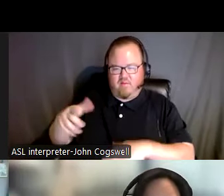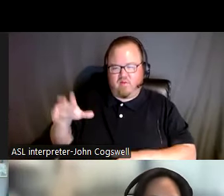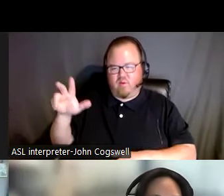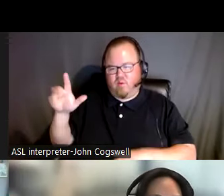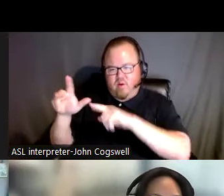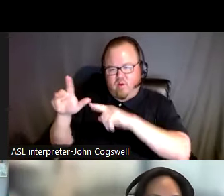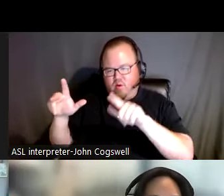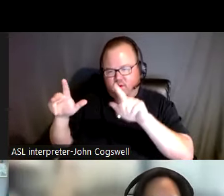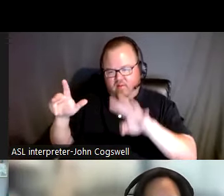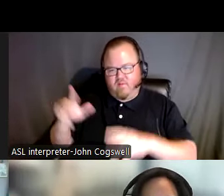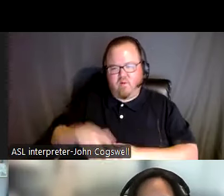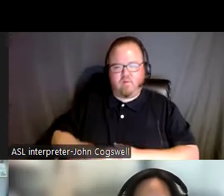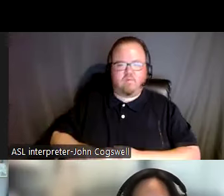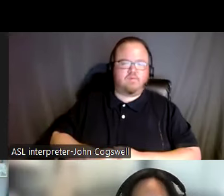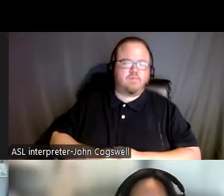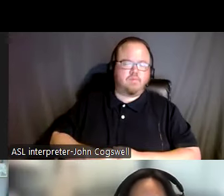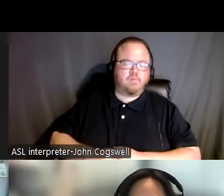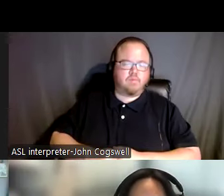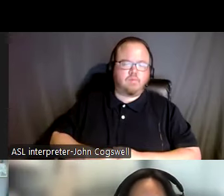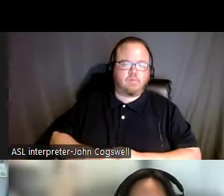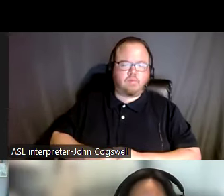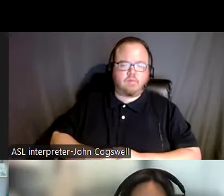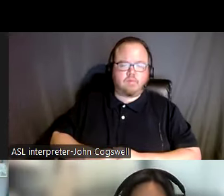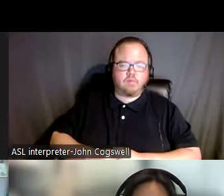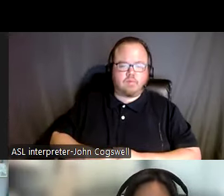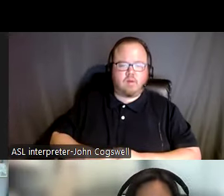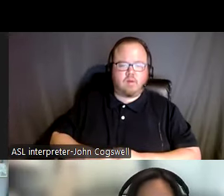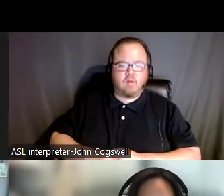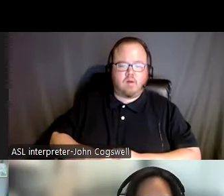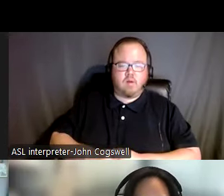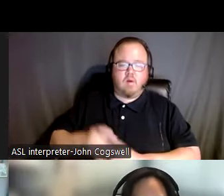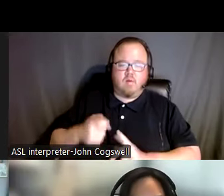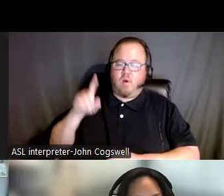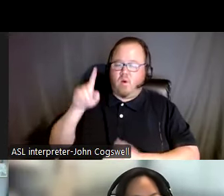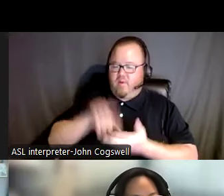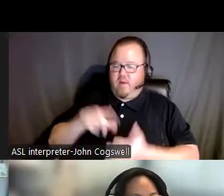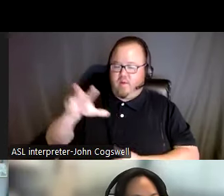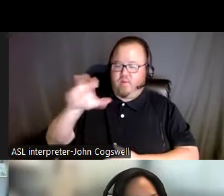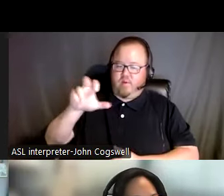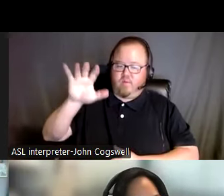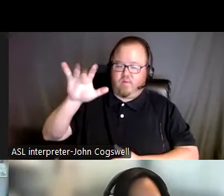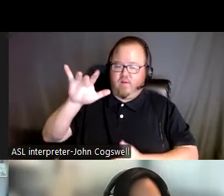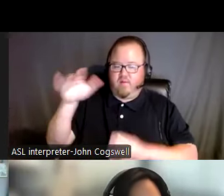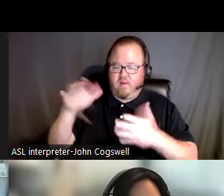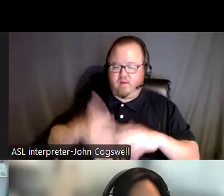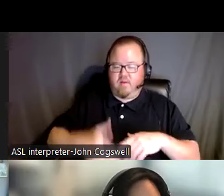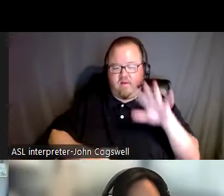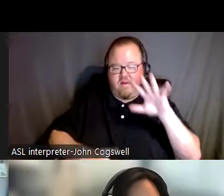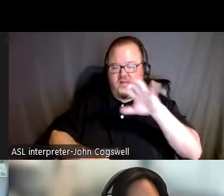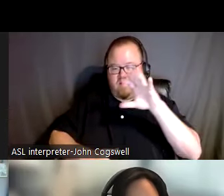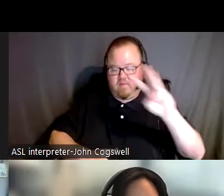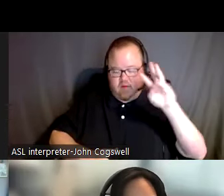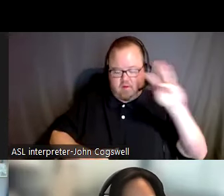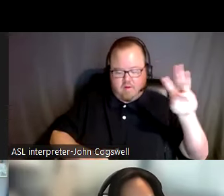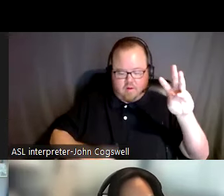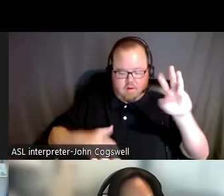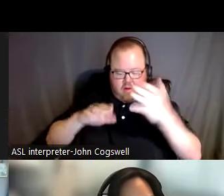2024. And then out of the 1,325 deaths, 566 of